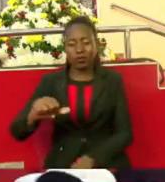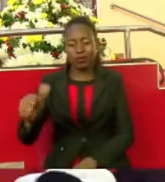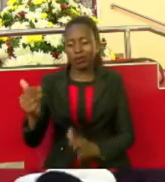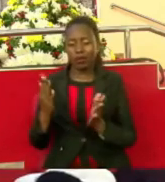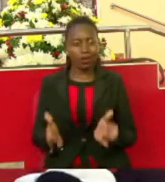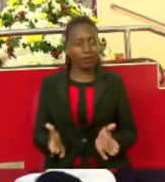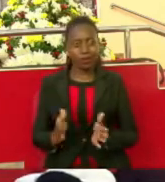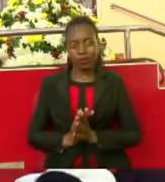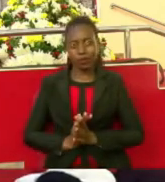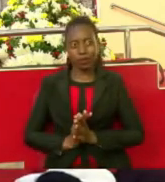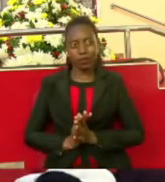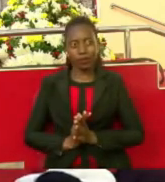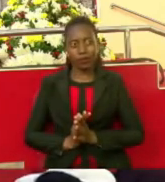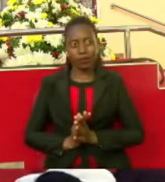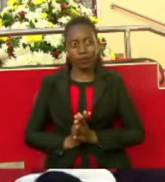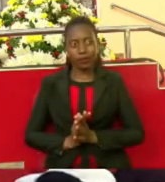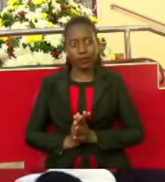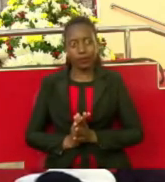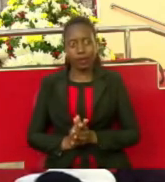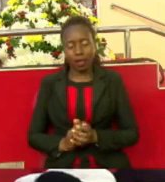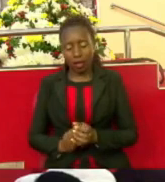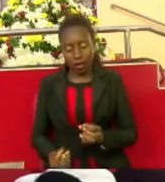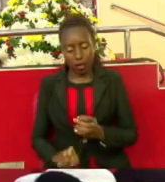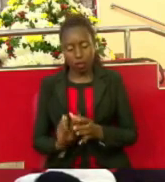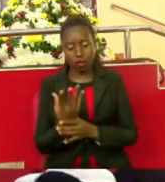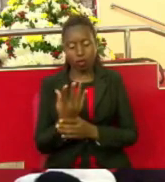The growth of children is irreversible.